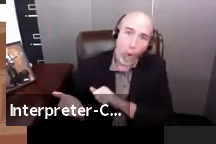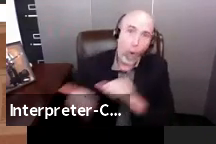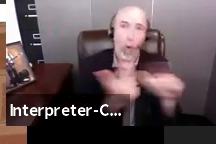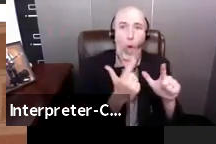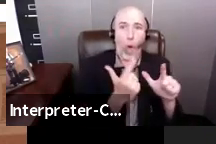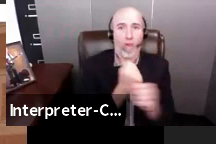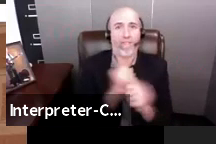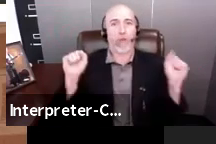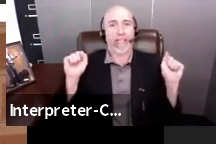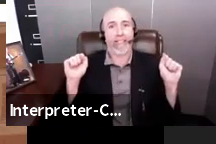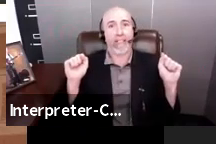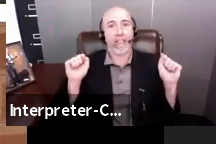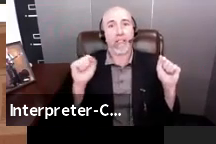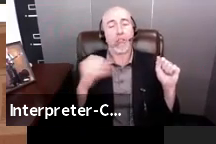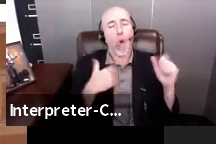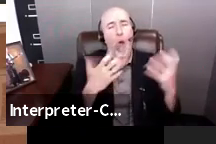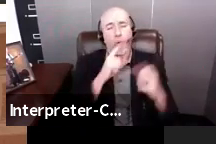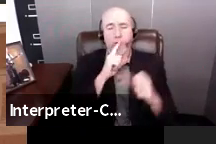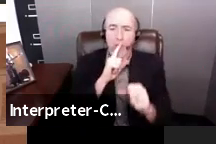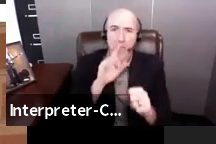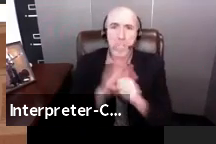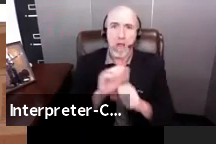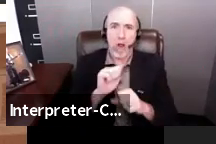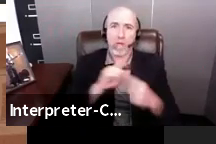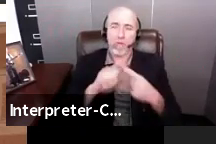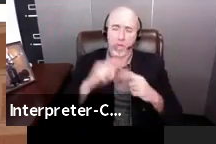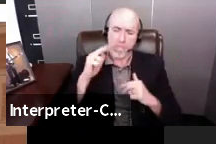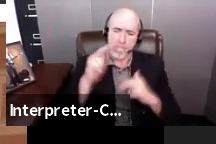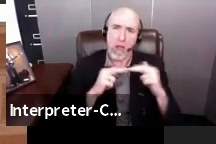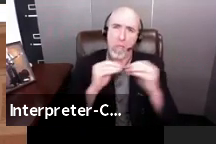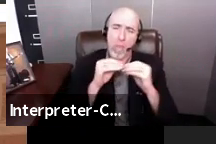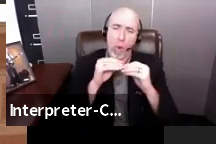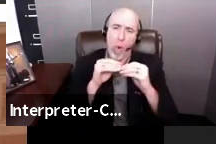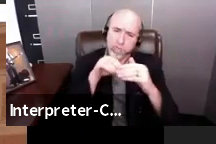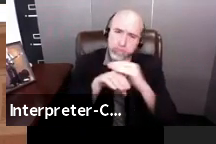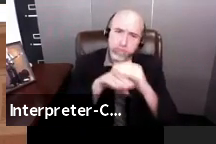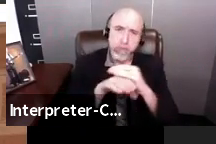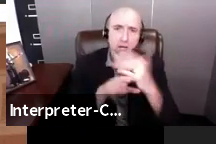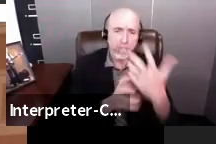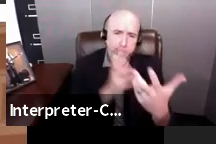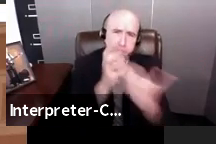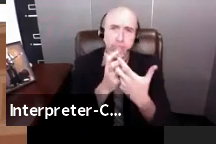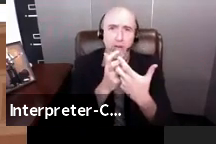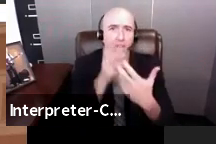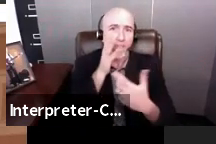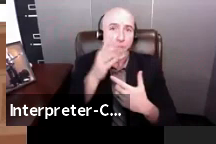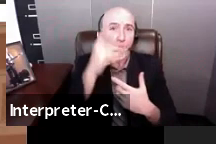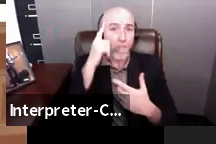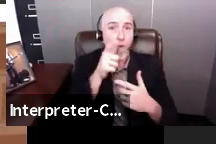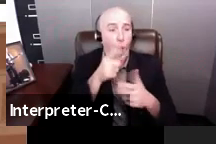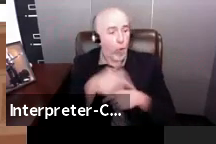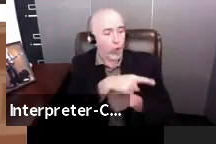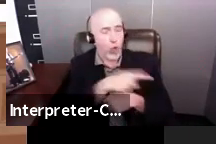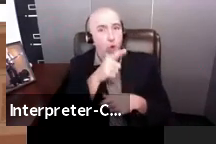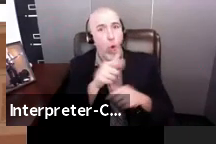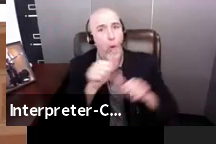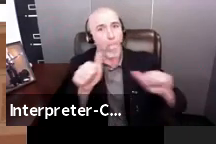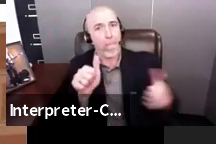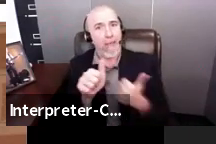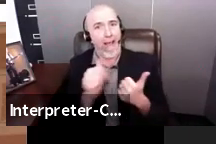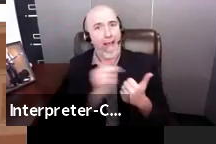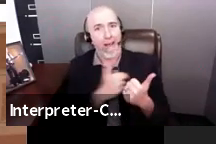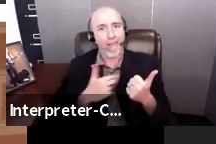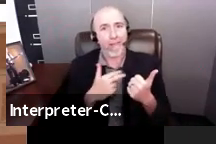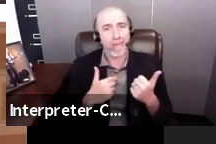Let's recommit ourselves to build a more accessible future for those who come behind us. Let's recommit ourselves